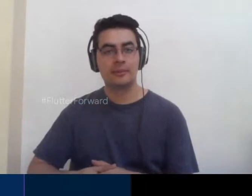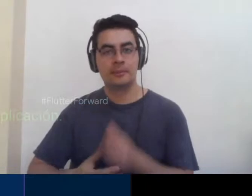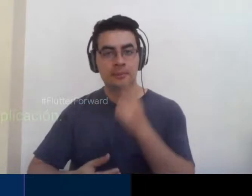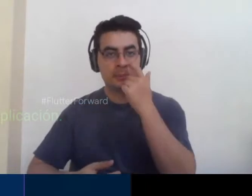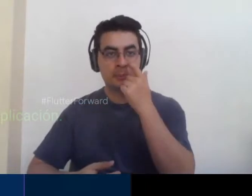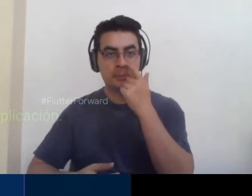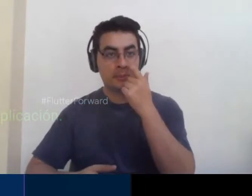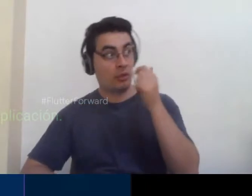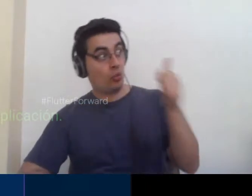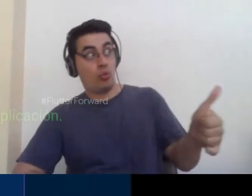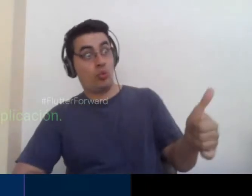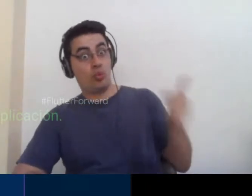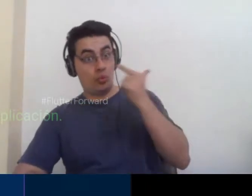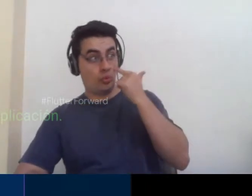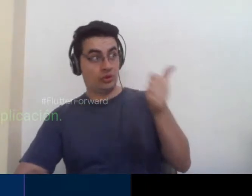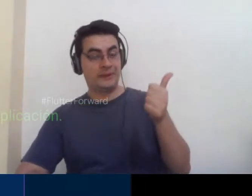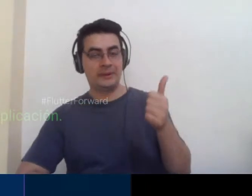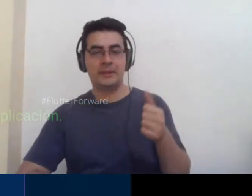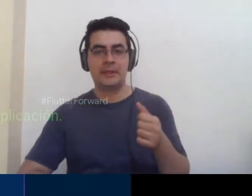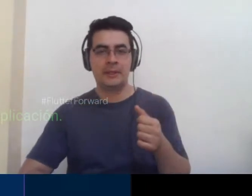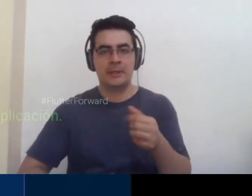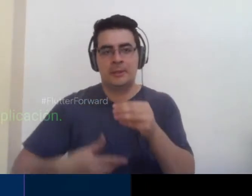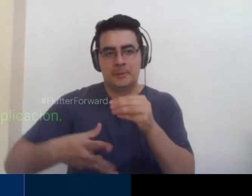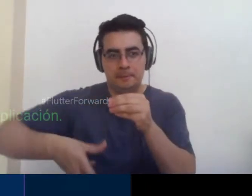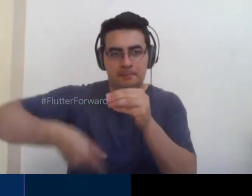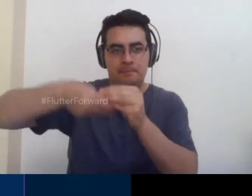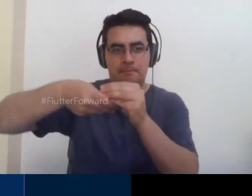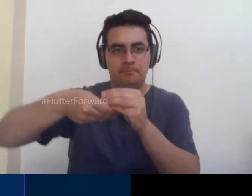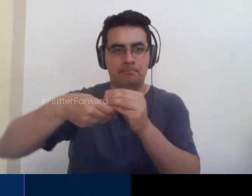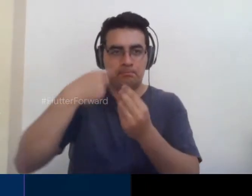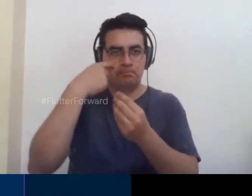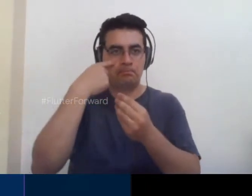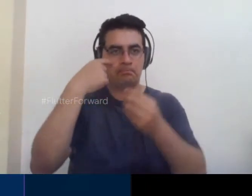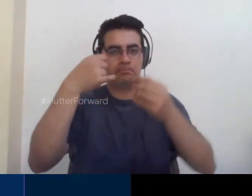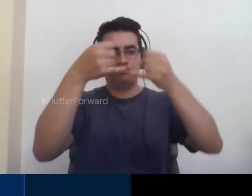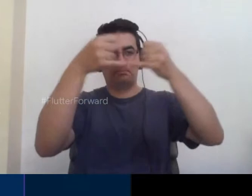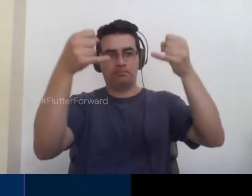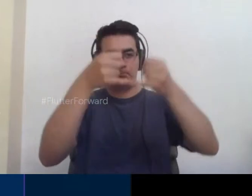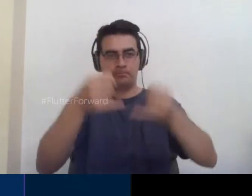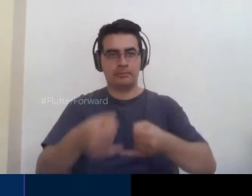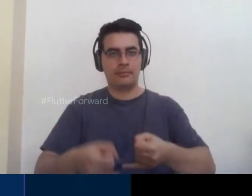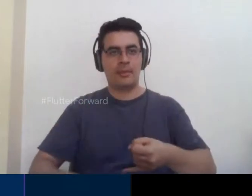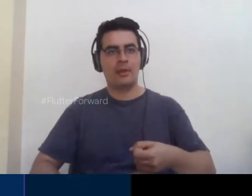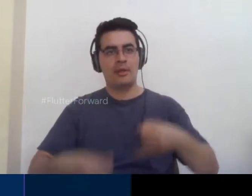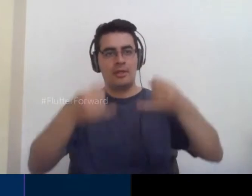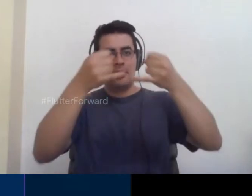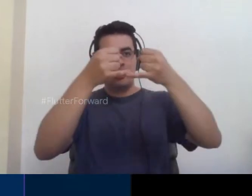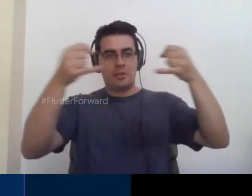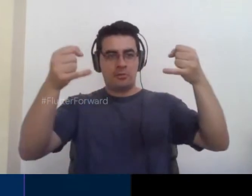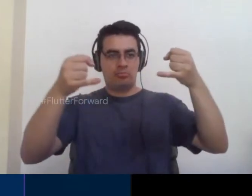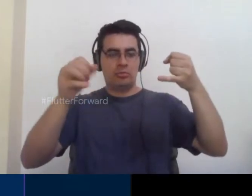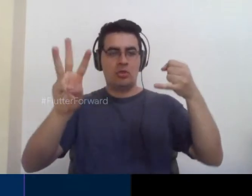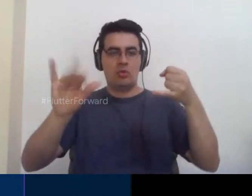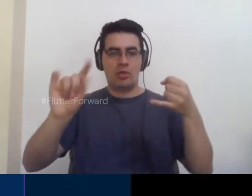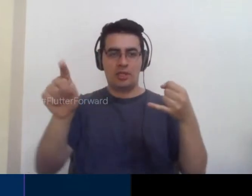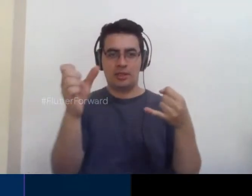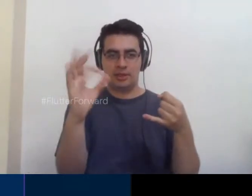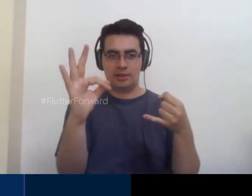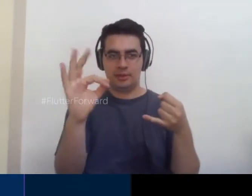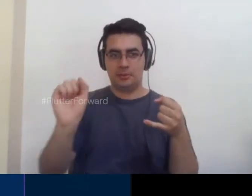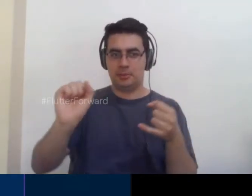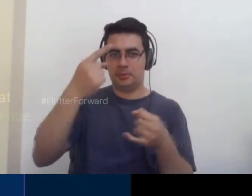Awesome. I'll go ahead and add this into our app code. First, I'll create a new widget to hold the contents of our first